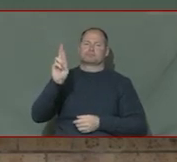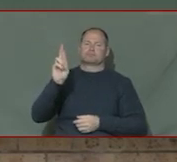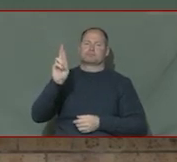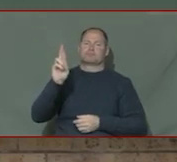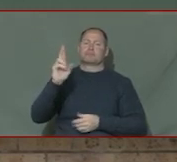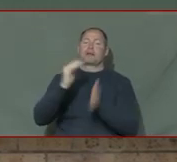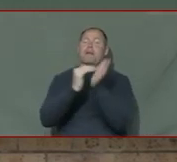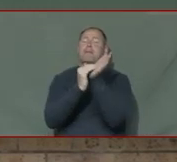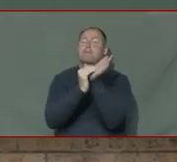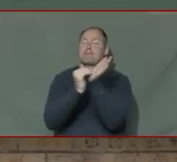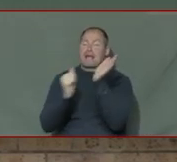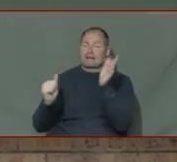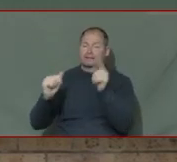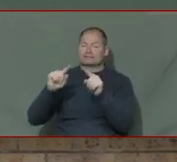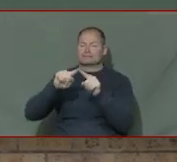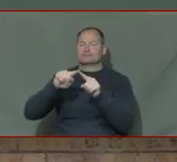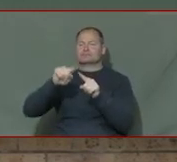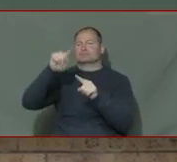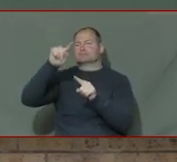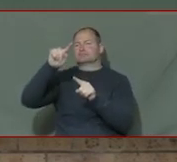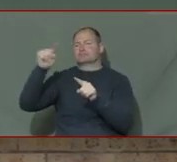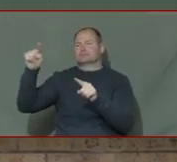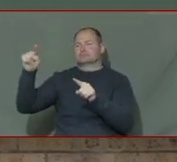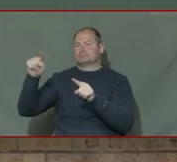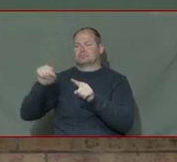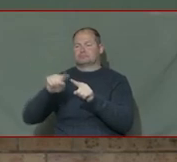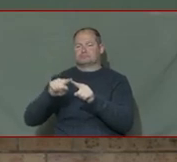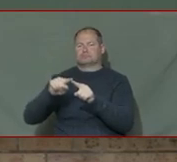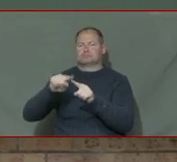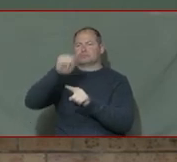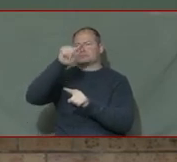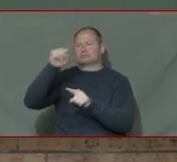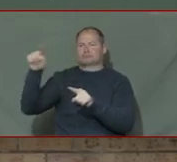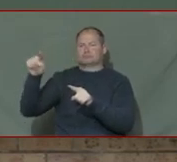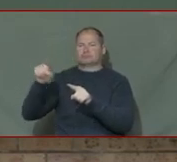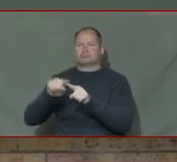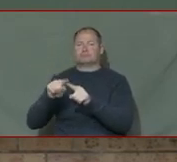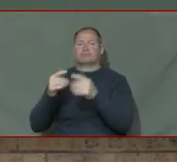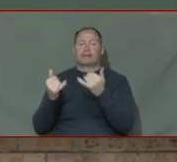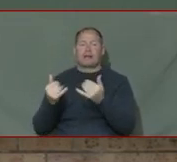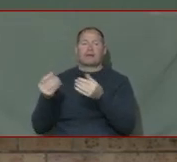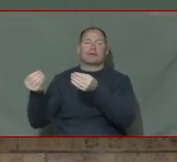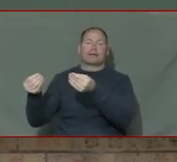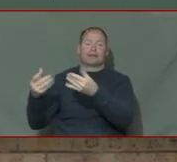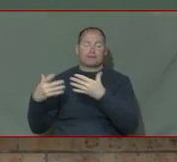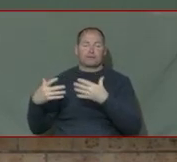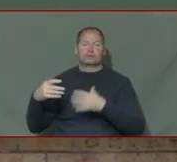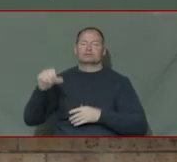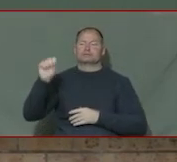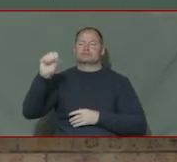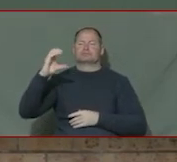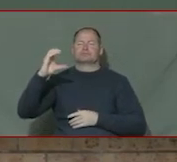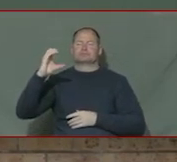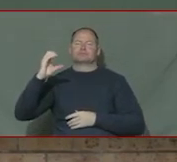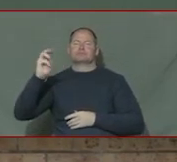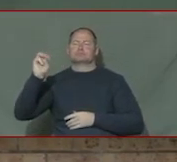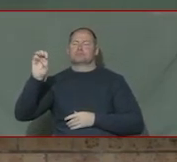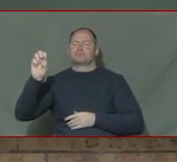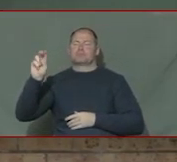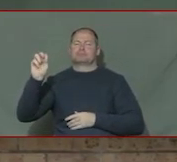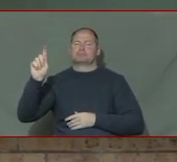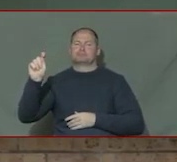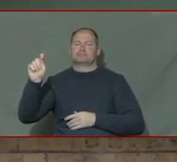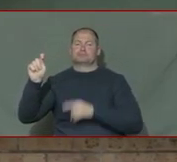minus the triangle will give you the segment, and that is the shaded part. So that is the